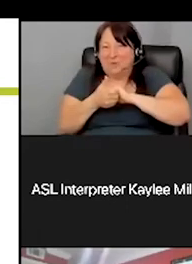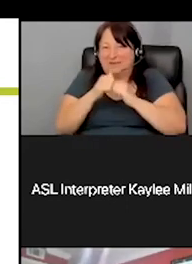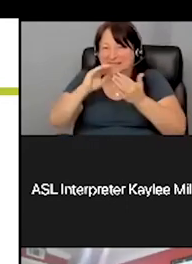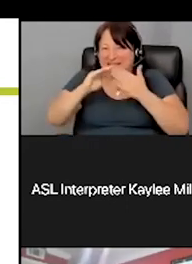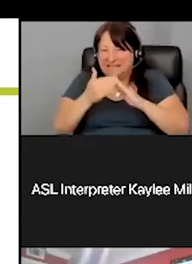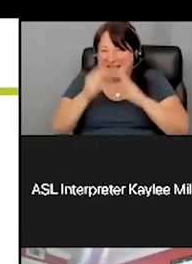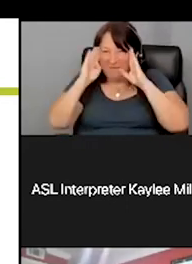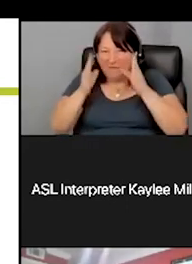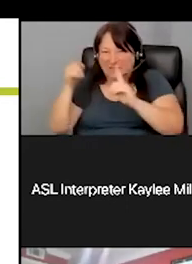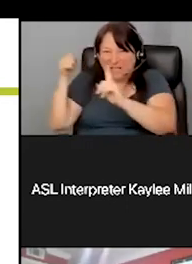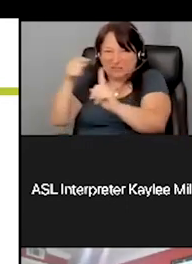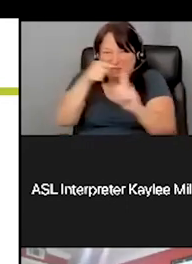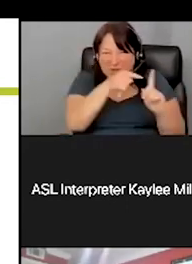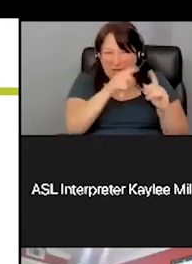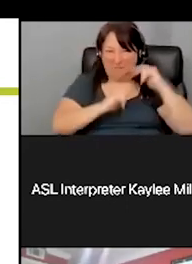certain buildings